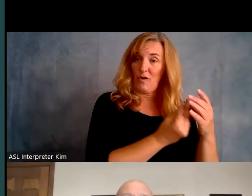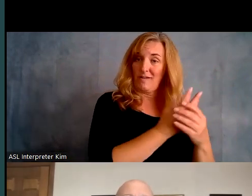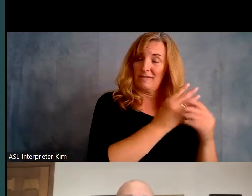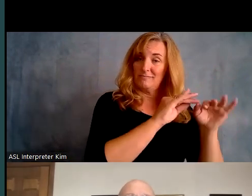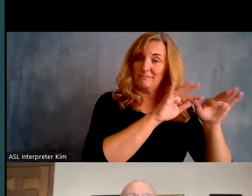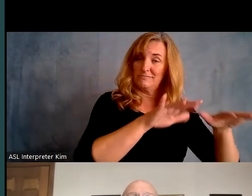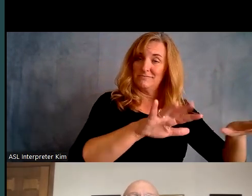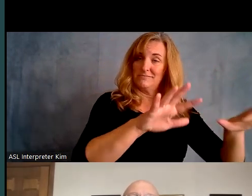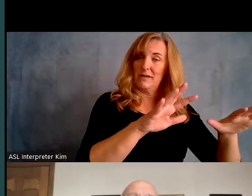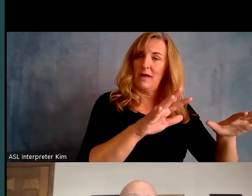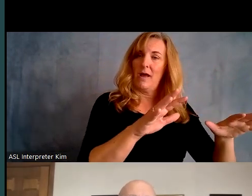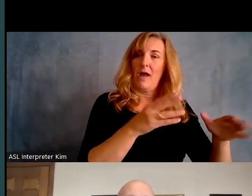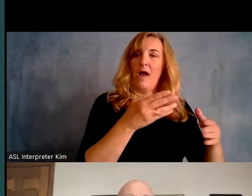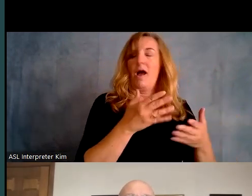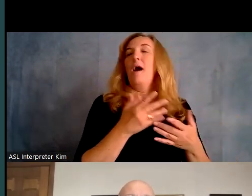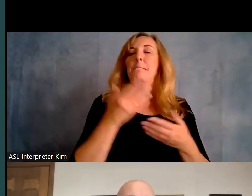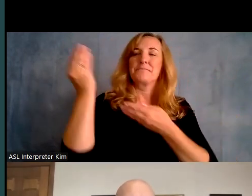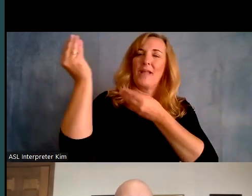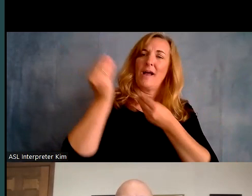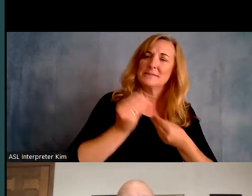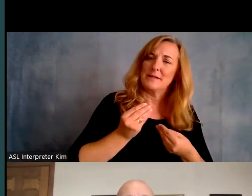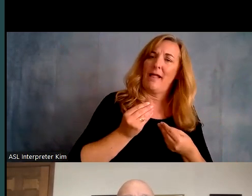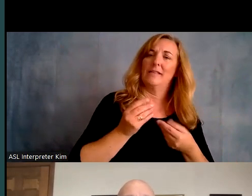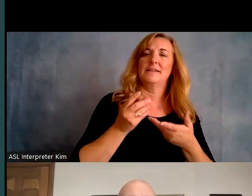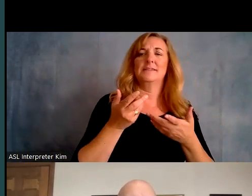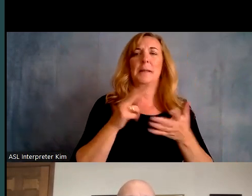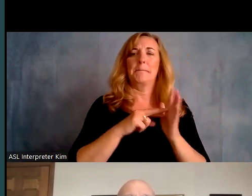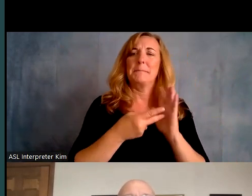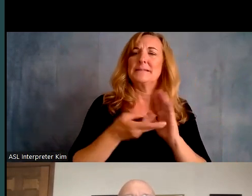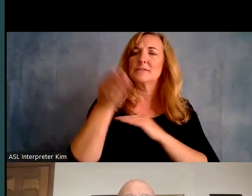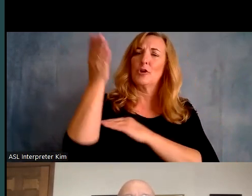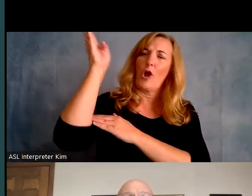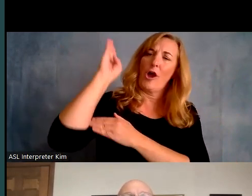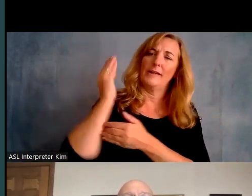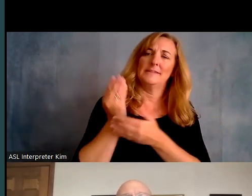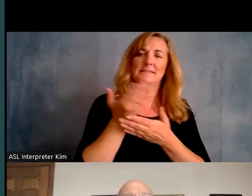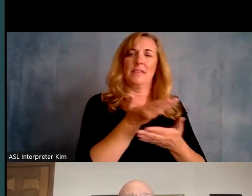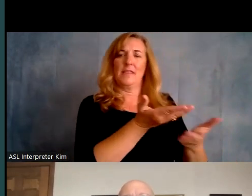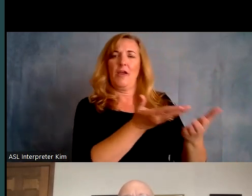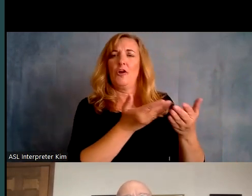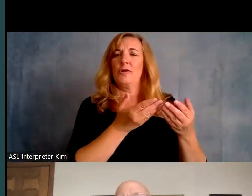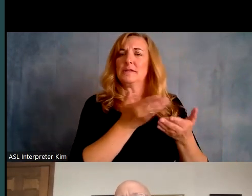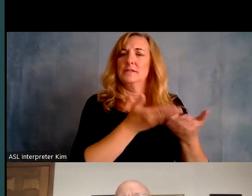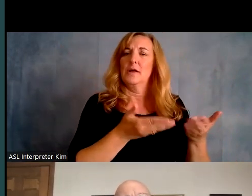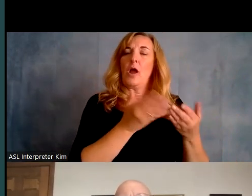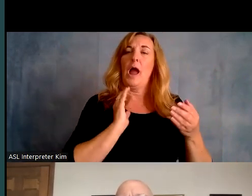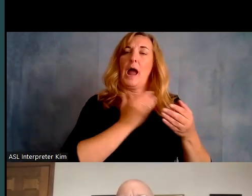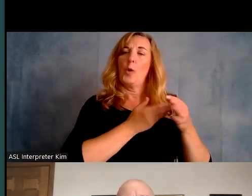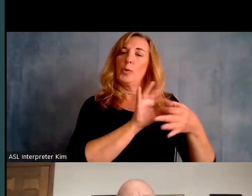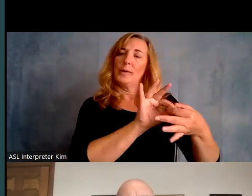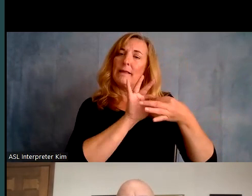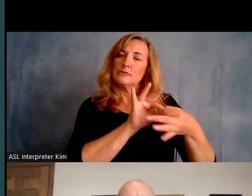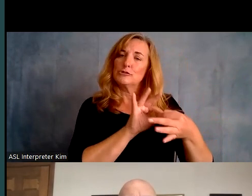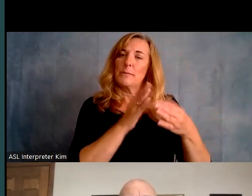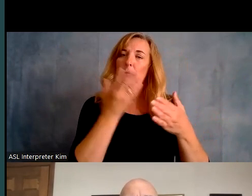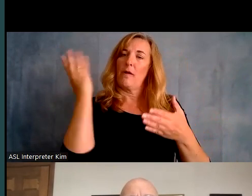is a sacramental practice, meaning God is present. God is in the midst of it, that in our relationships, God's between our